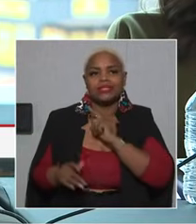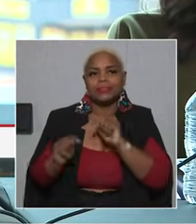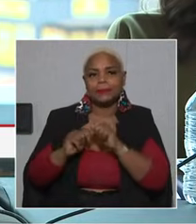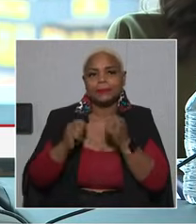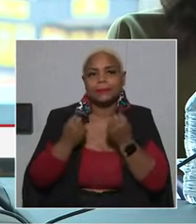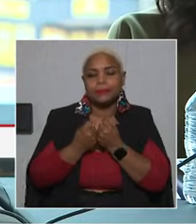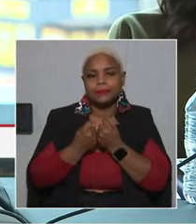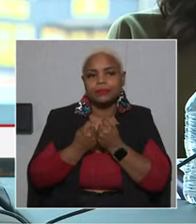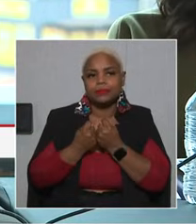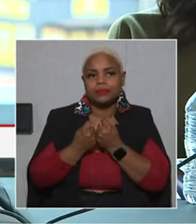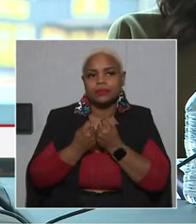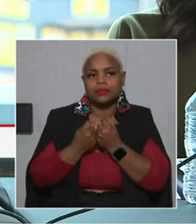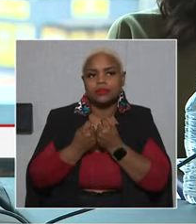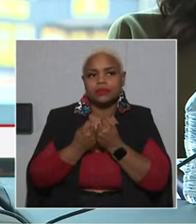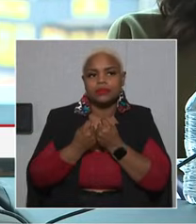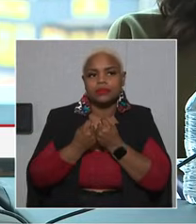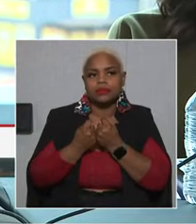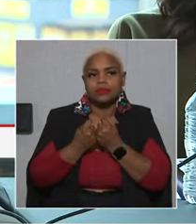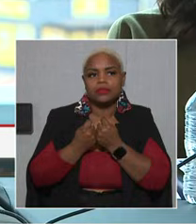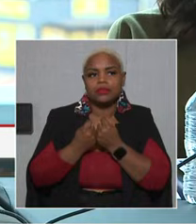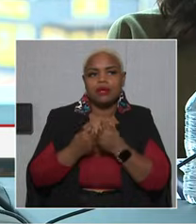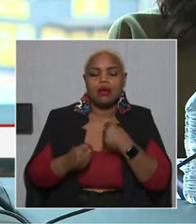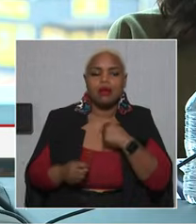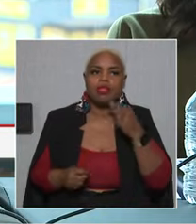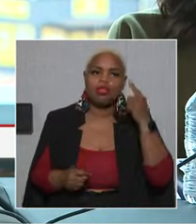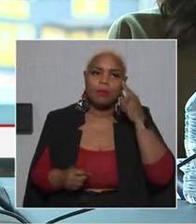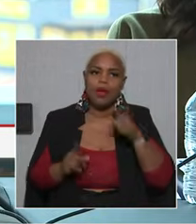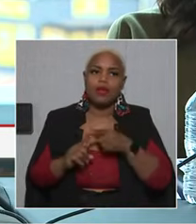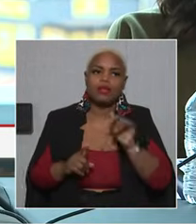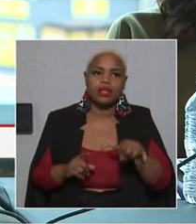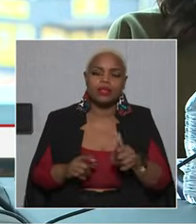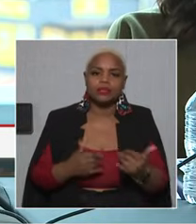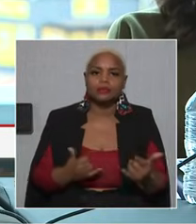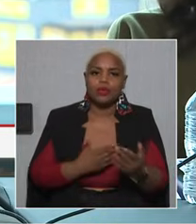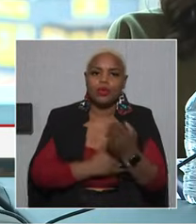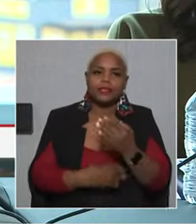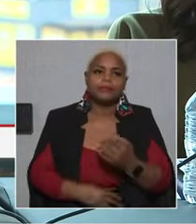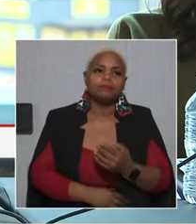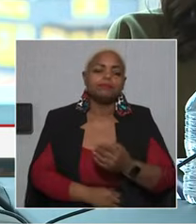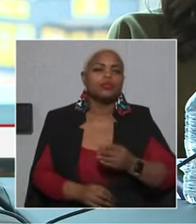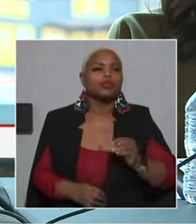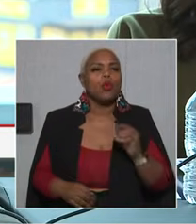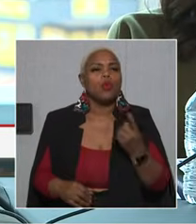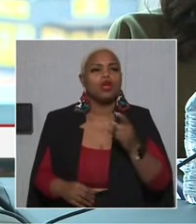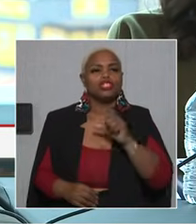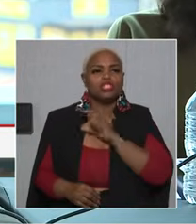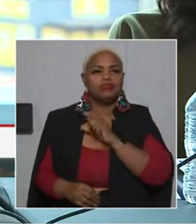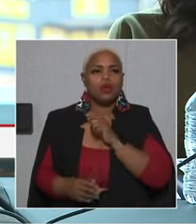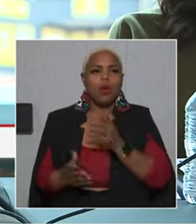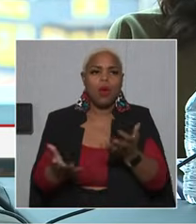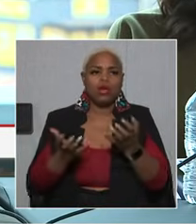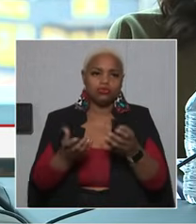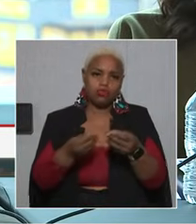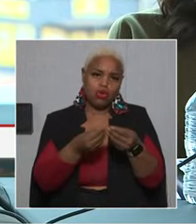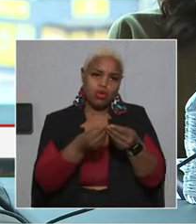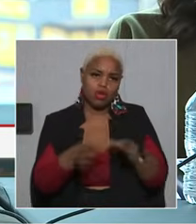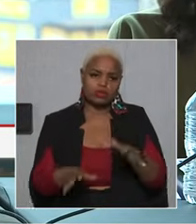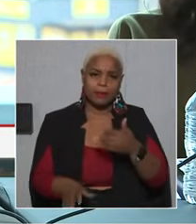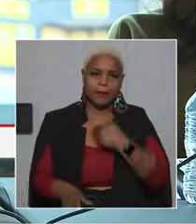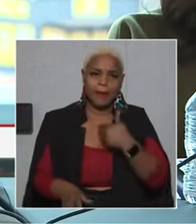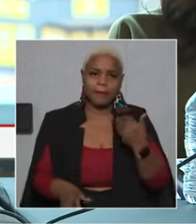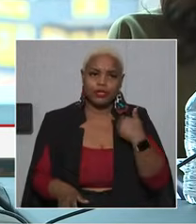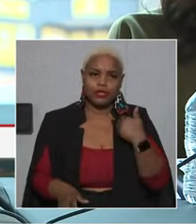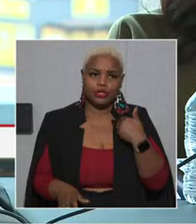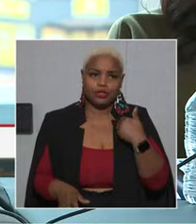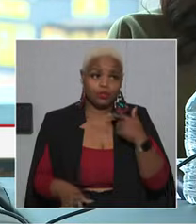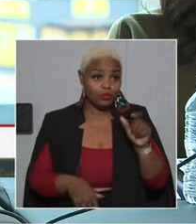I thought about it this morning, like, no chief wants to lose a member in the line of duty, or